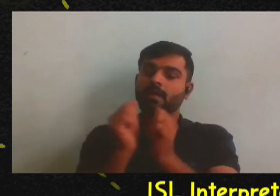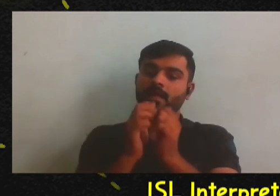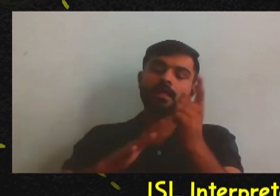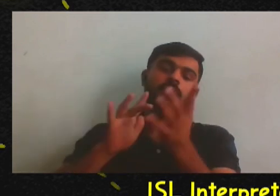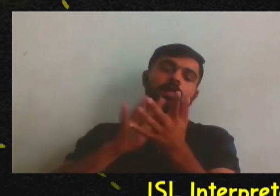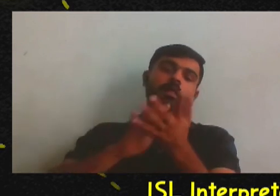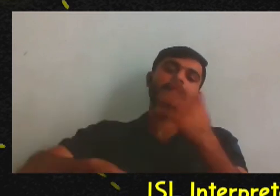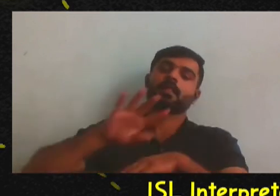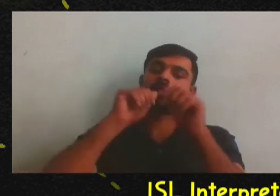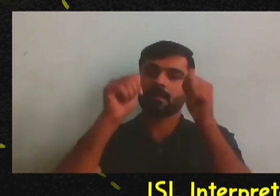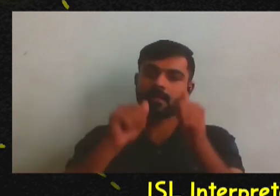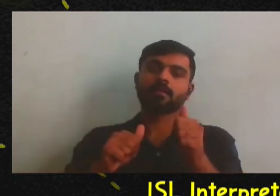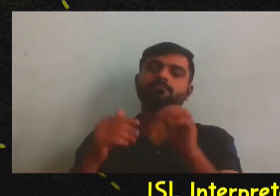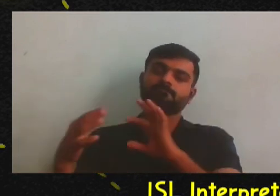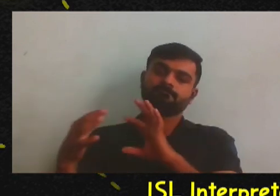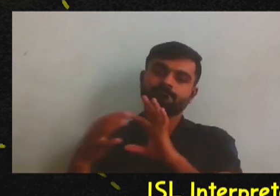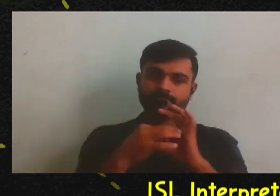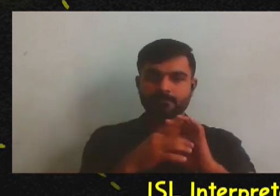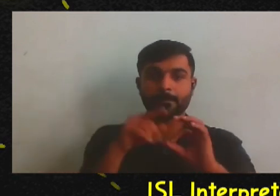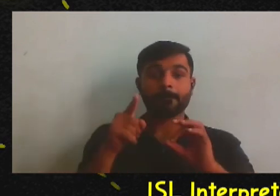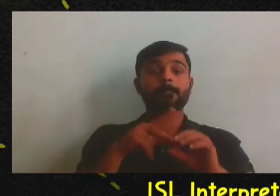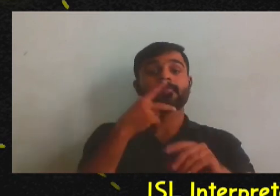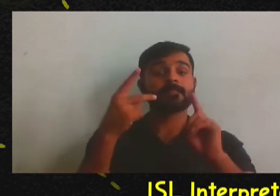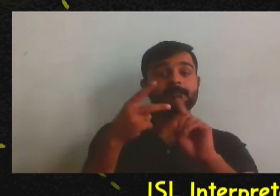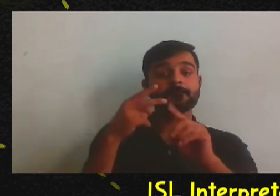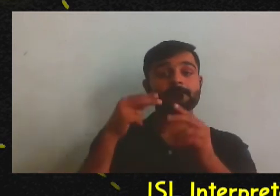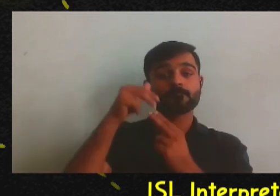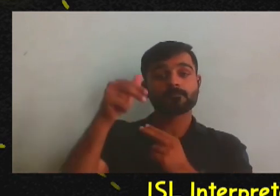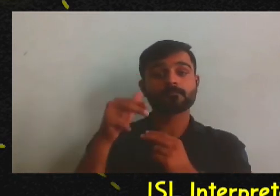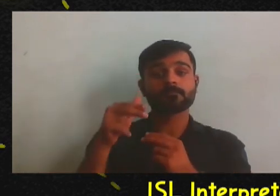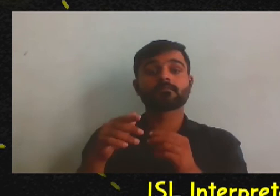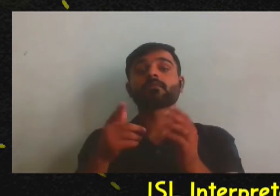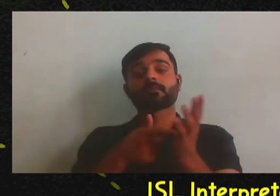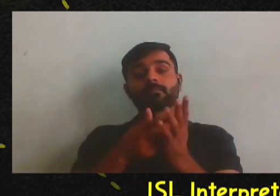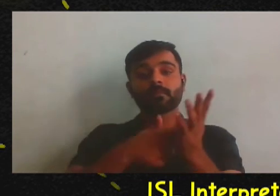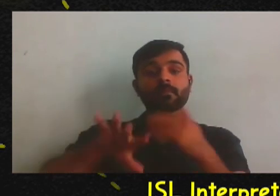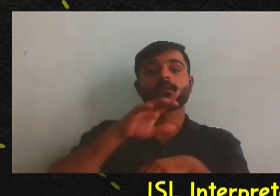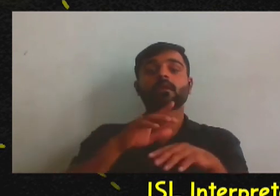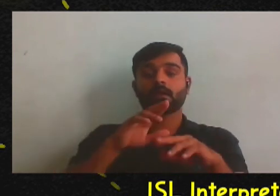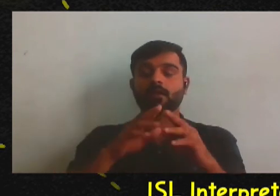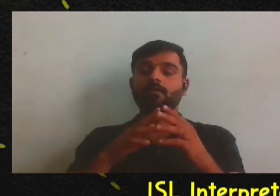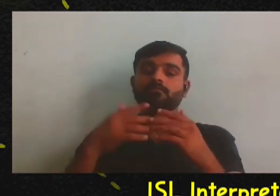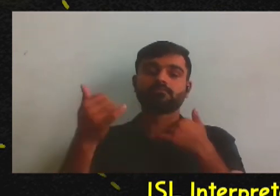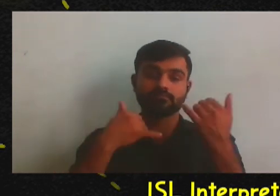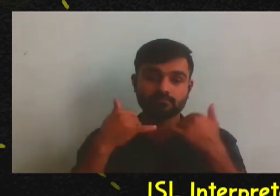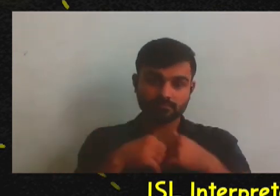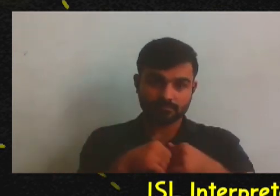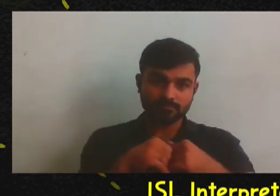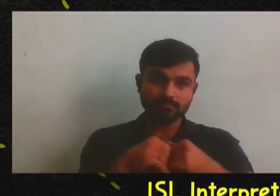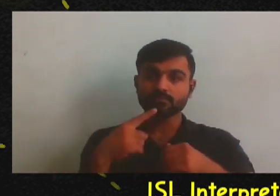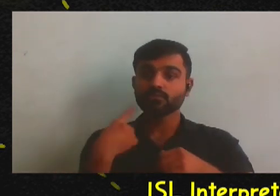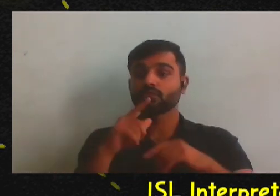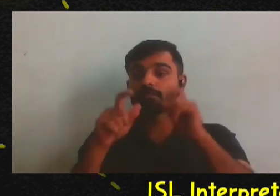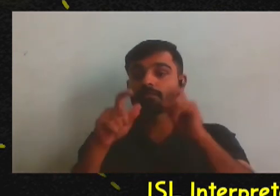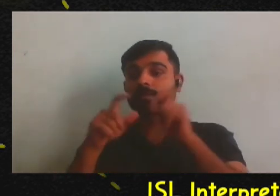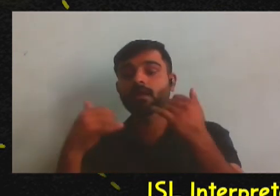result of these interactions. The second story, which was kind of urban legend floating around the call center, was of someone who would call up